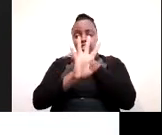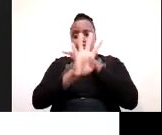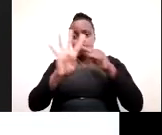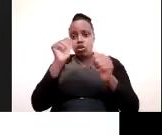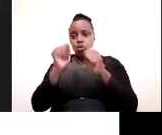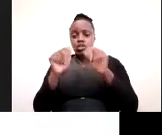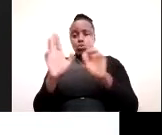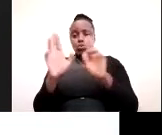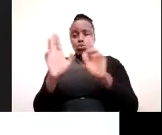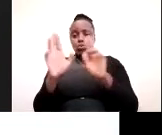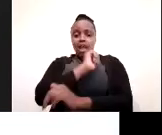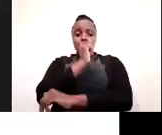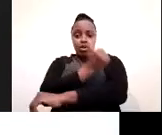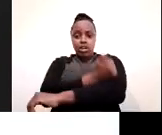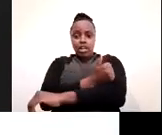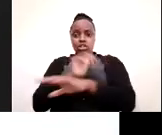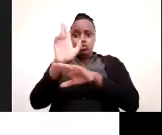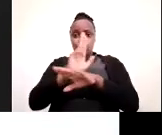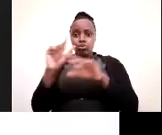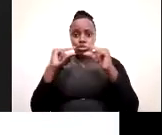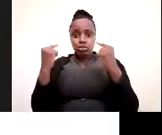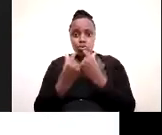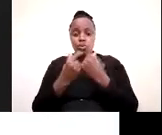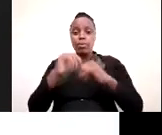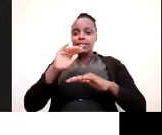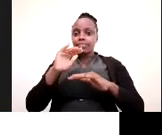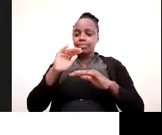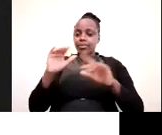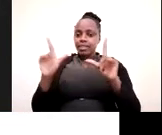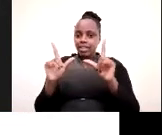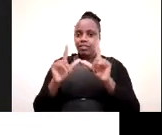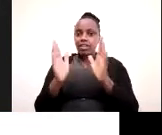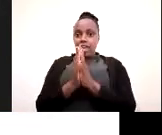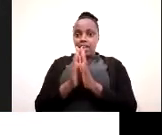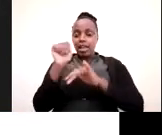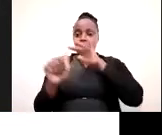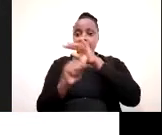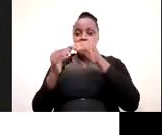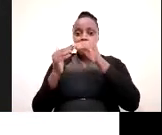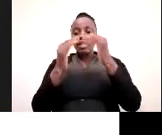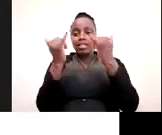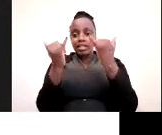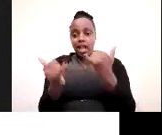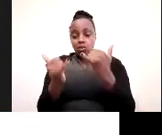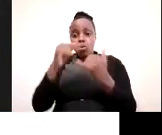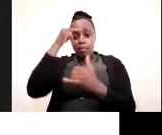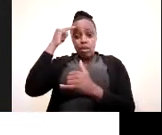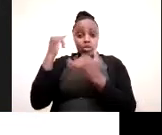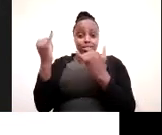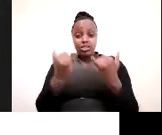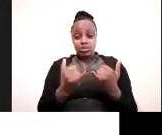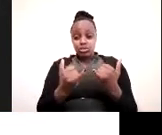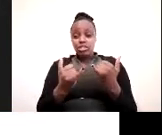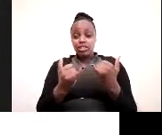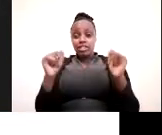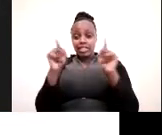already authorized to use group certification, but under guidelines. And now it has been introduced as a piece